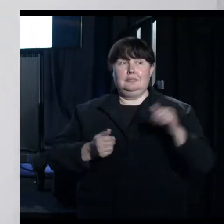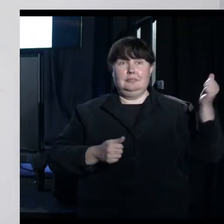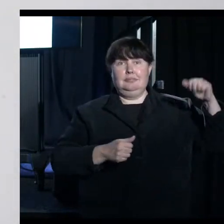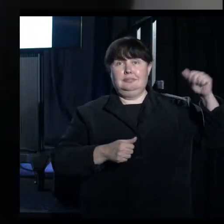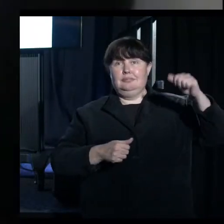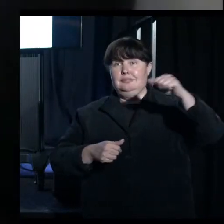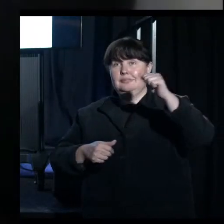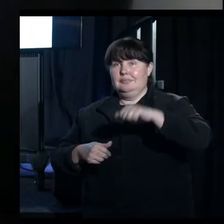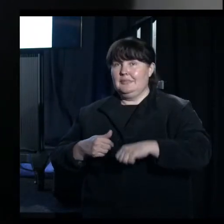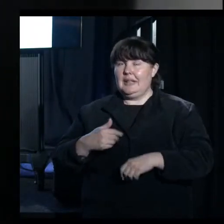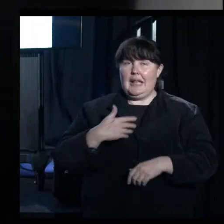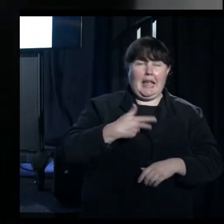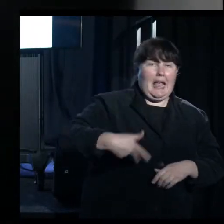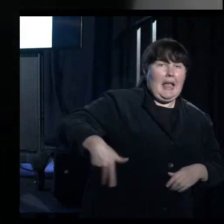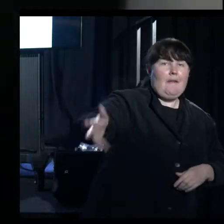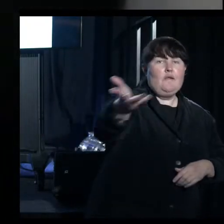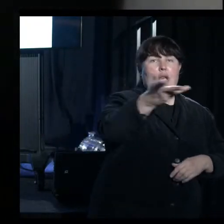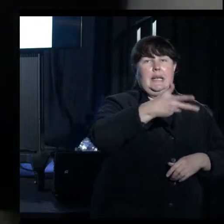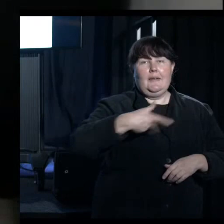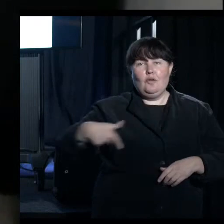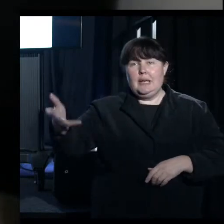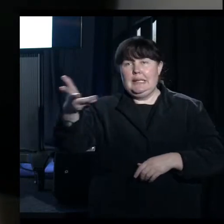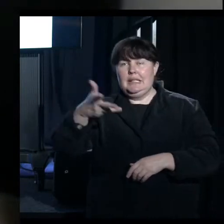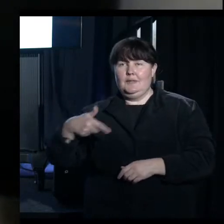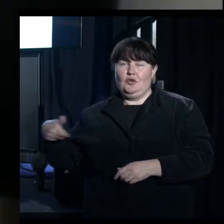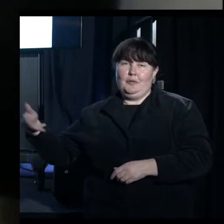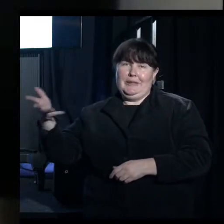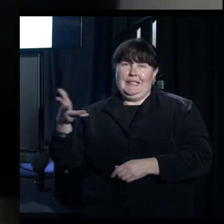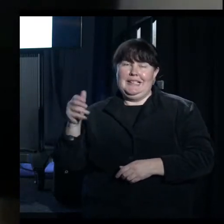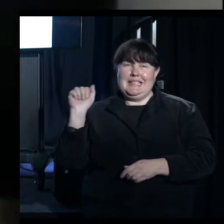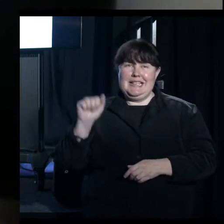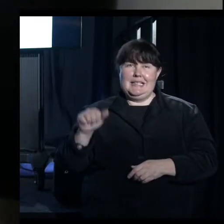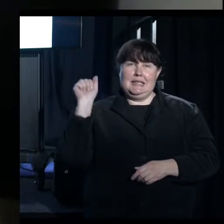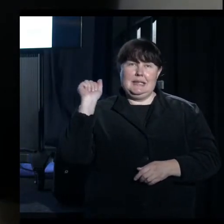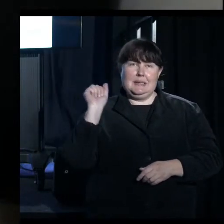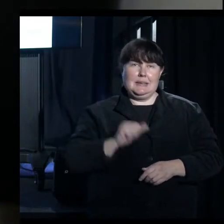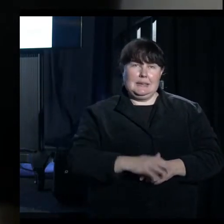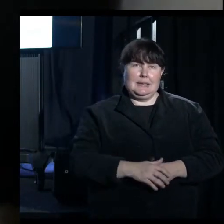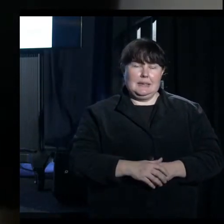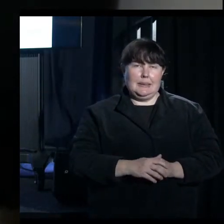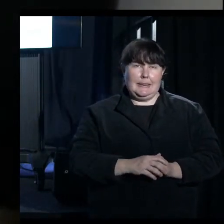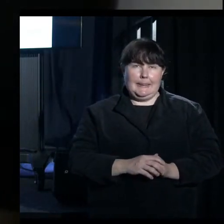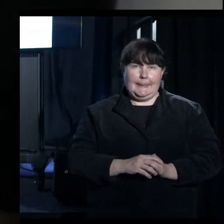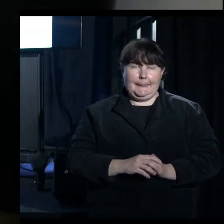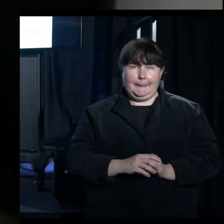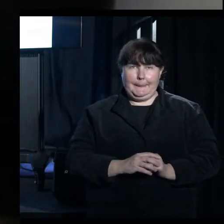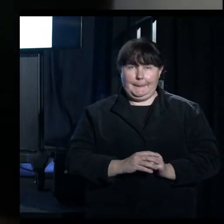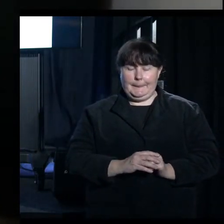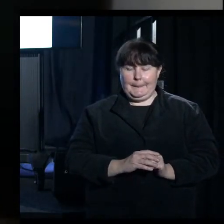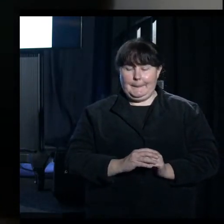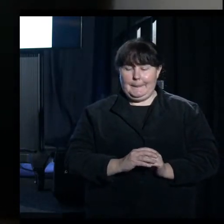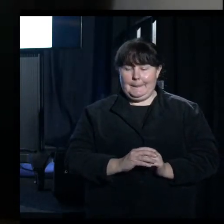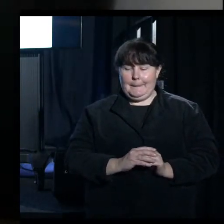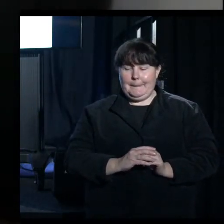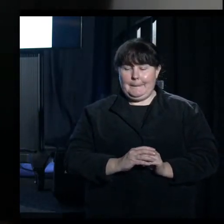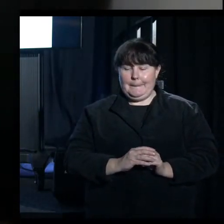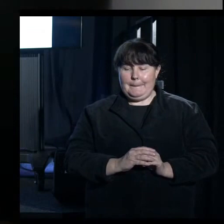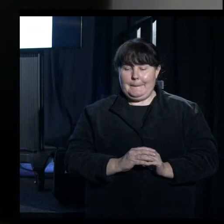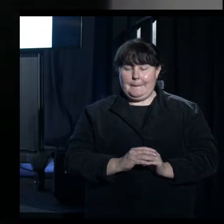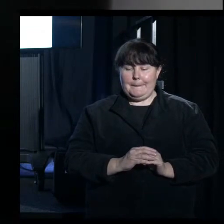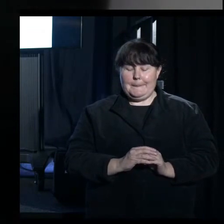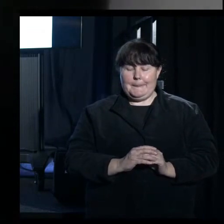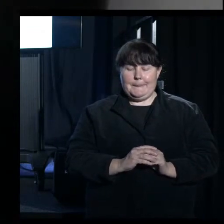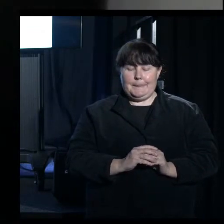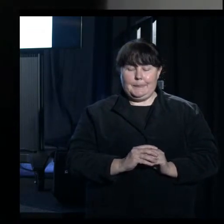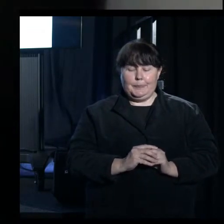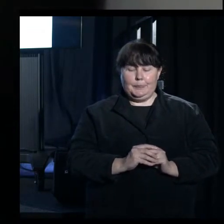And I couldn't help but wonder, if everything was a poem, how do we even know what other things are? Are there other things in the world even? Am I a thing? Is this me speaking? If